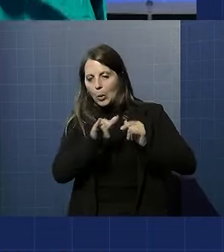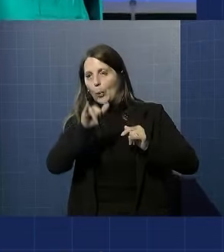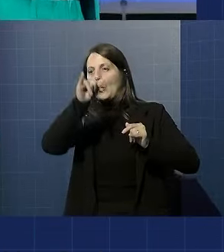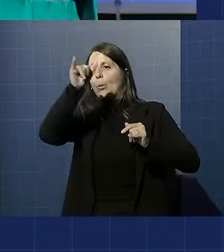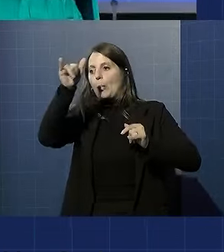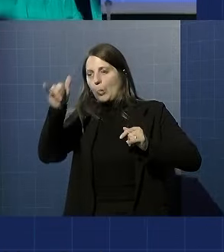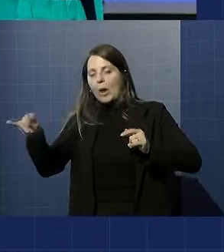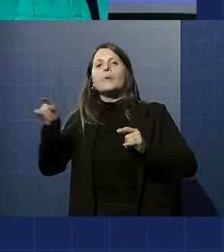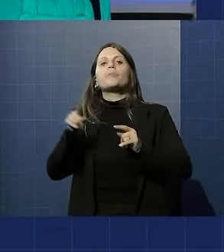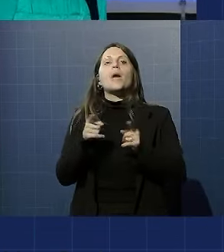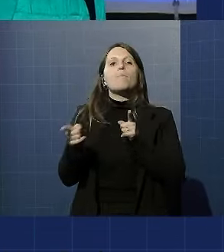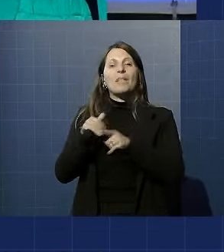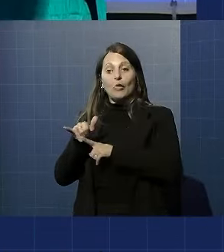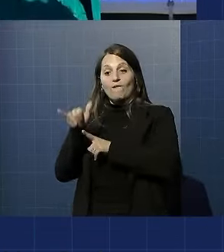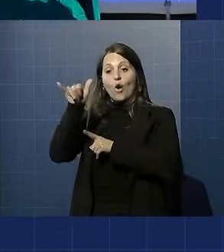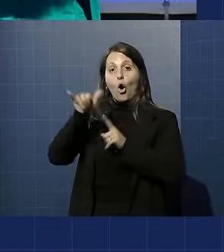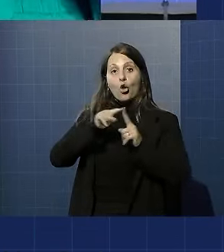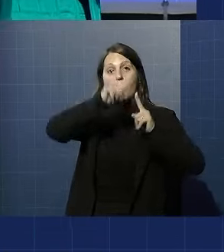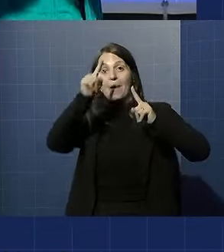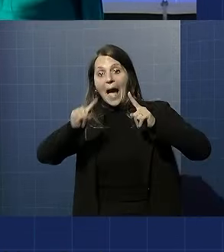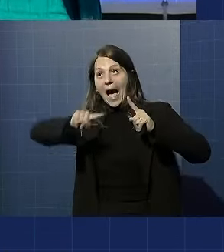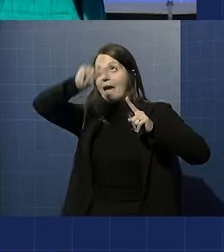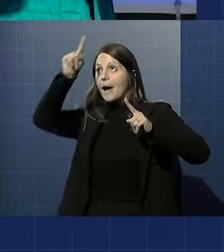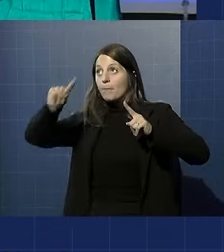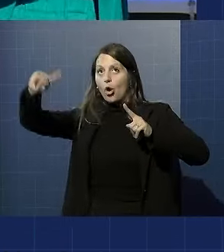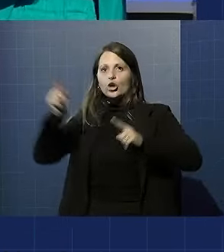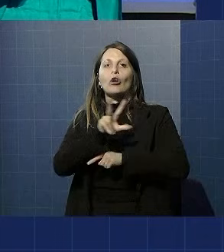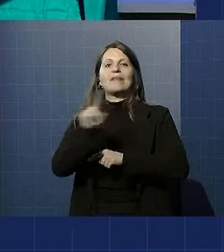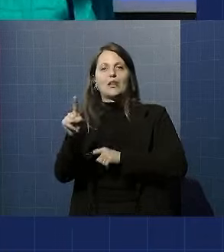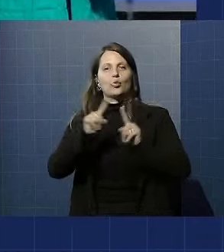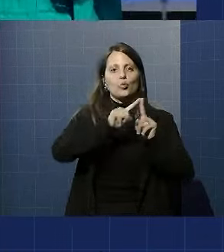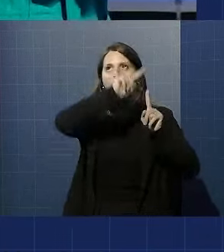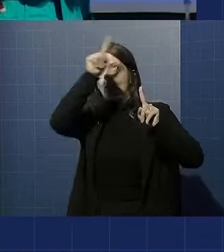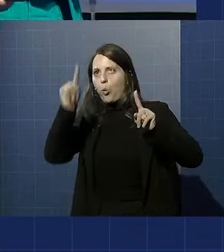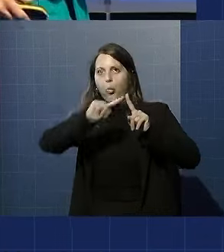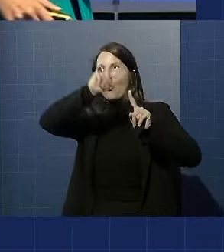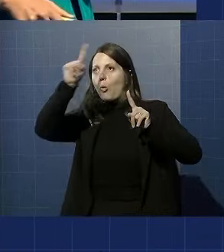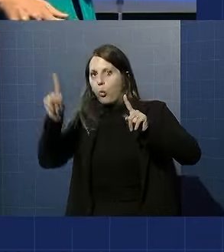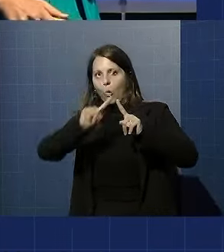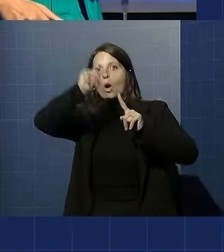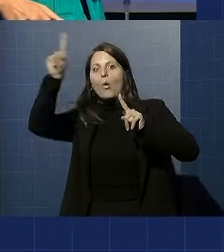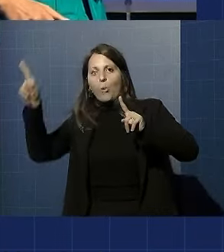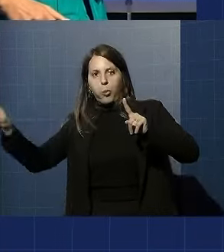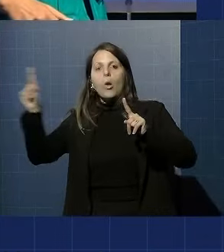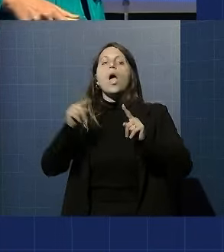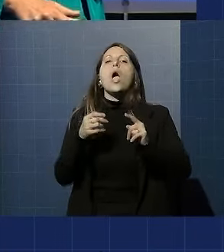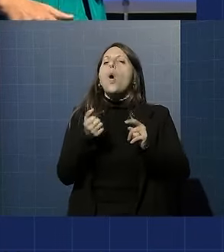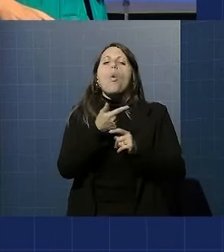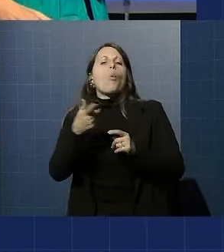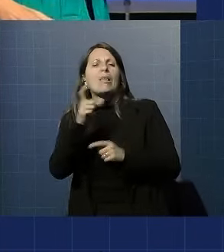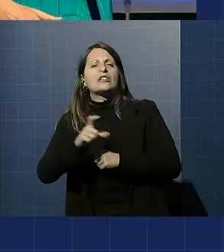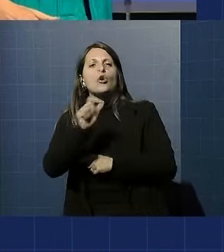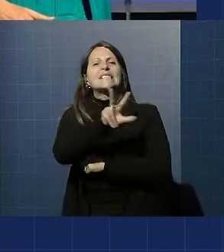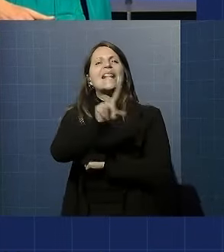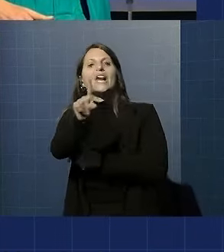3 days subsequently, so this gives then researchers enough time in microgravity to do their research. Just